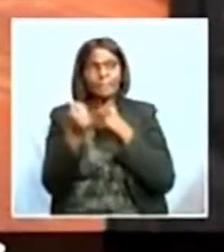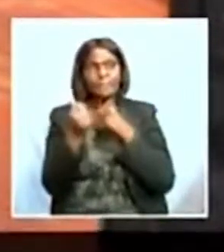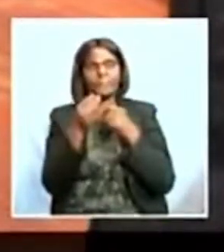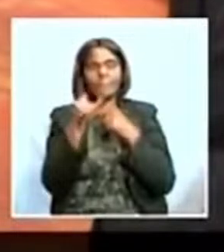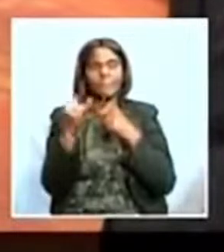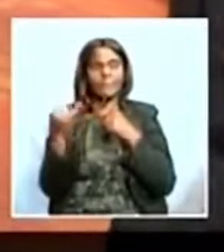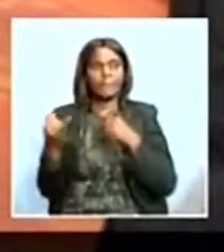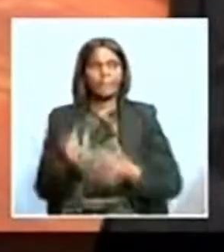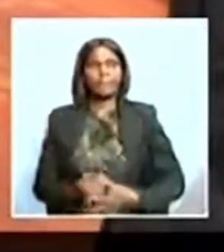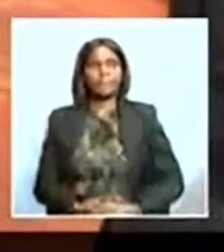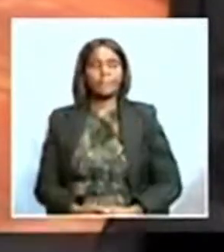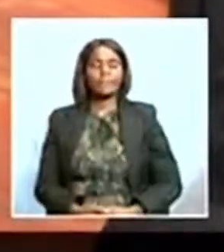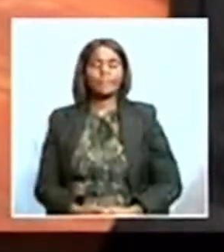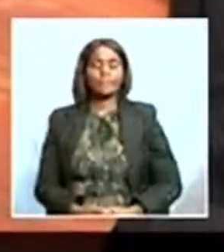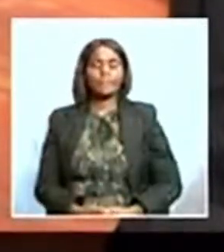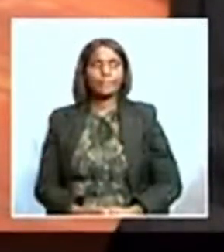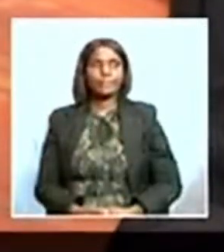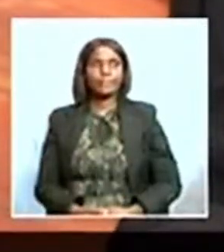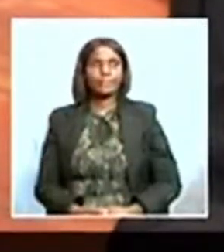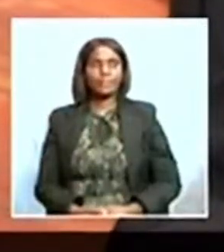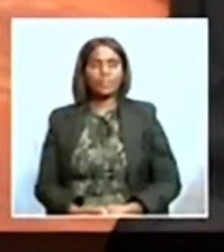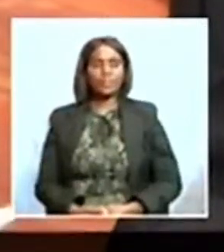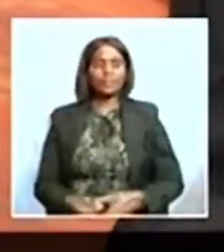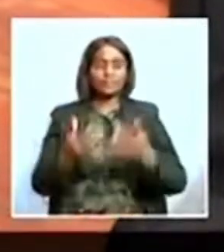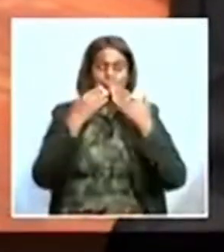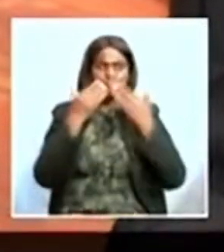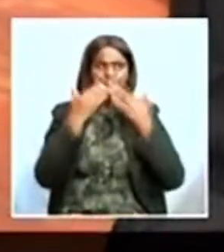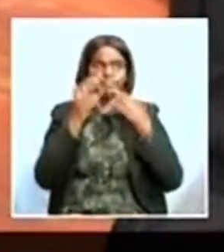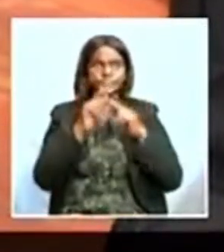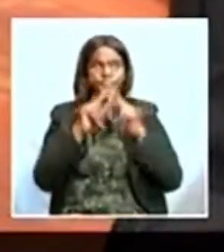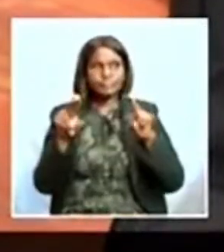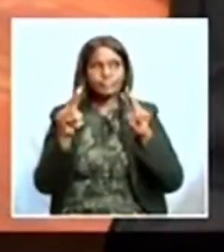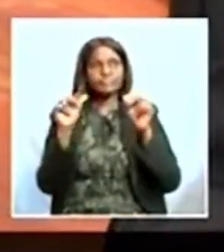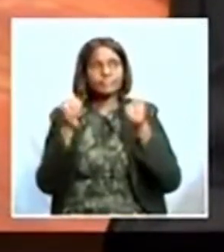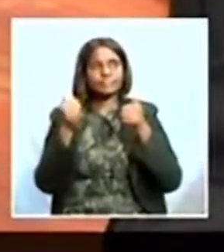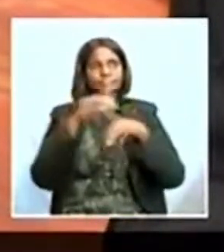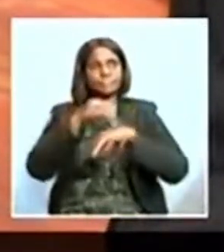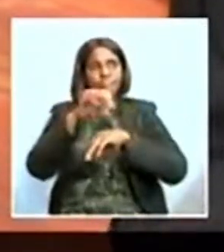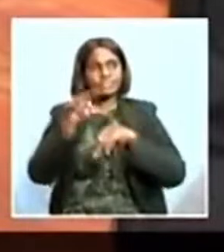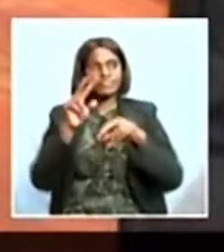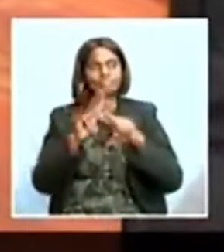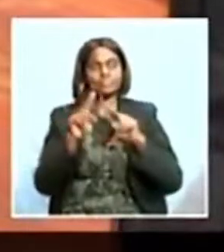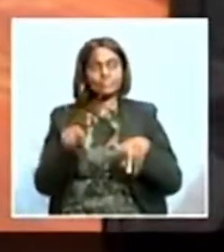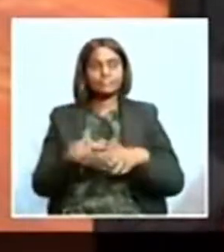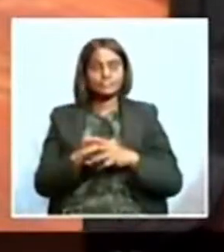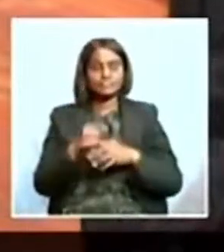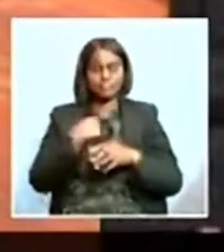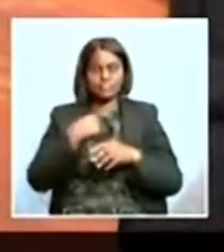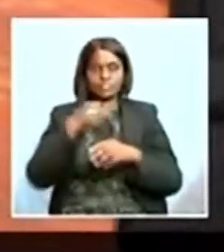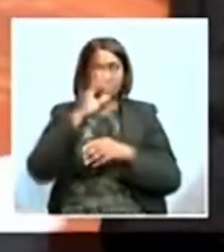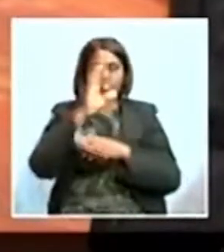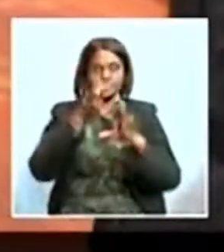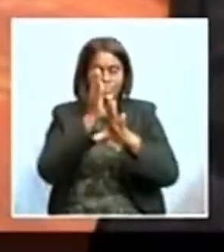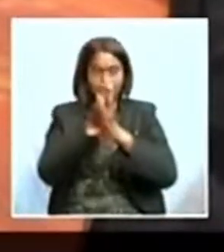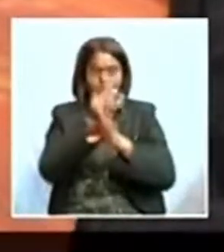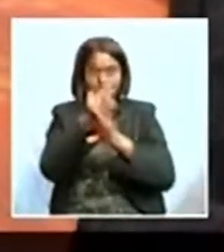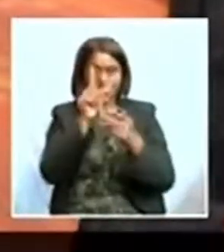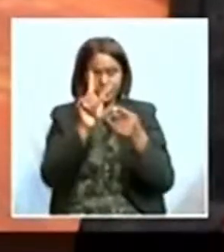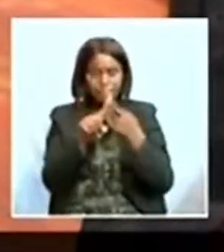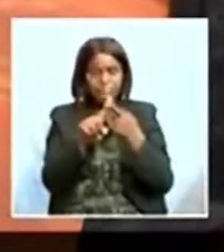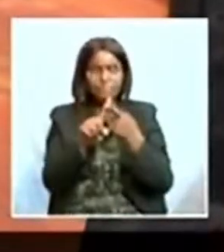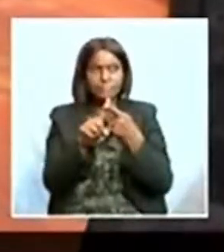had conducted a community sensitization on the importance and obligations of paying property rates with the support from